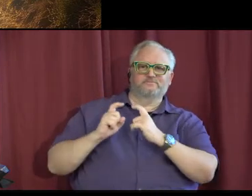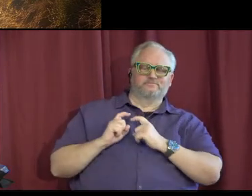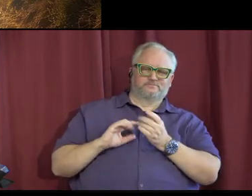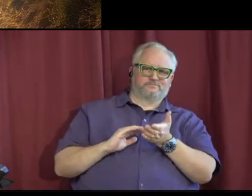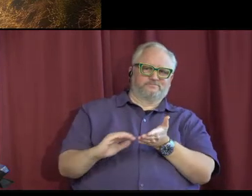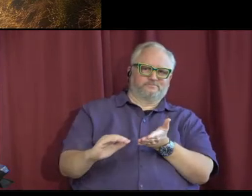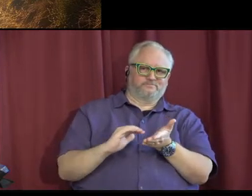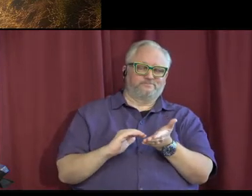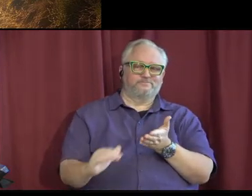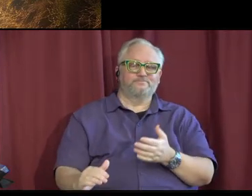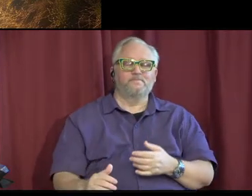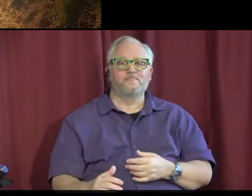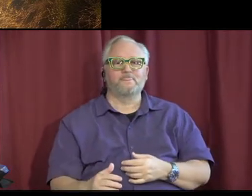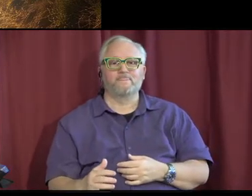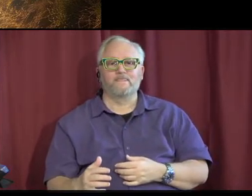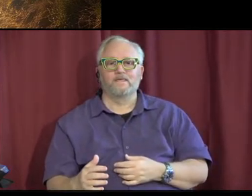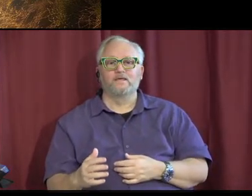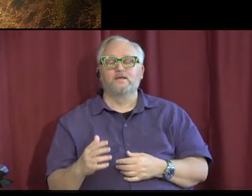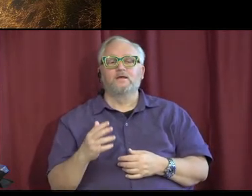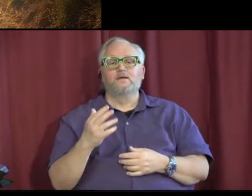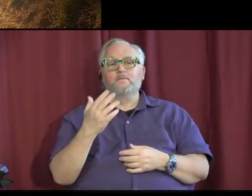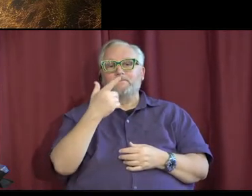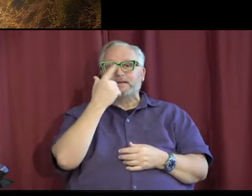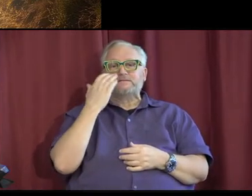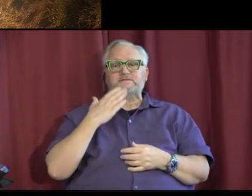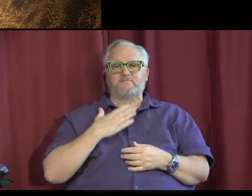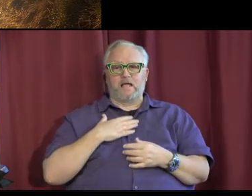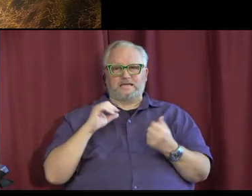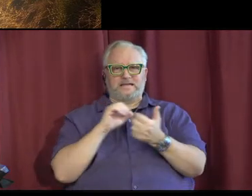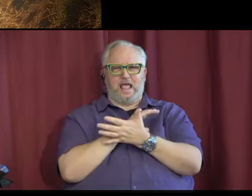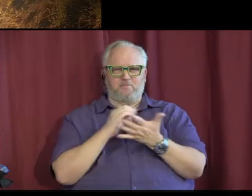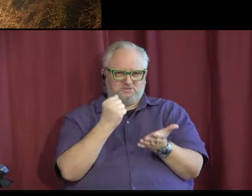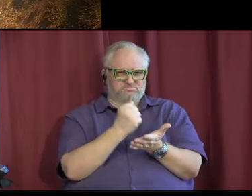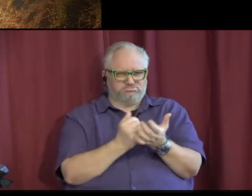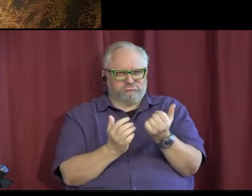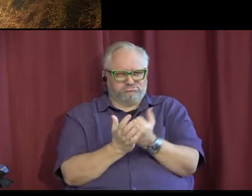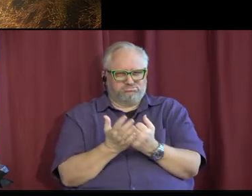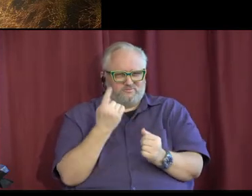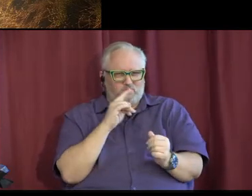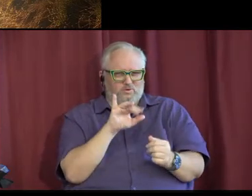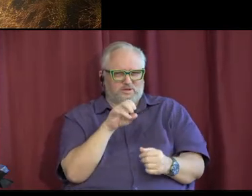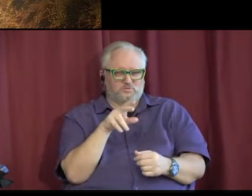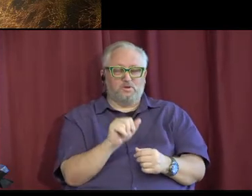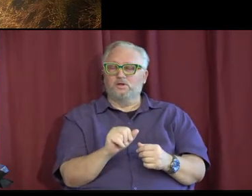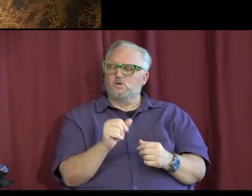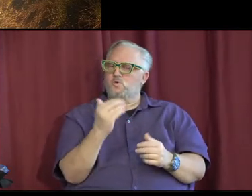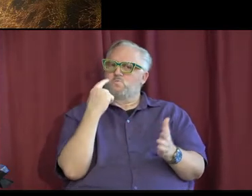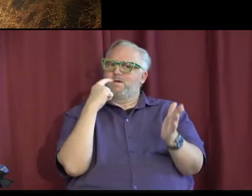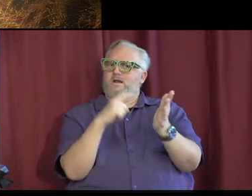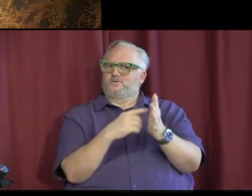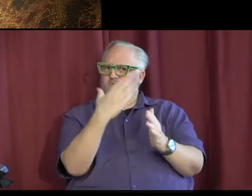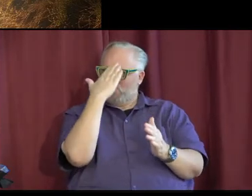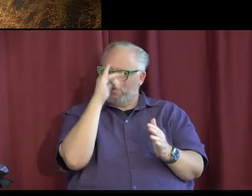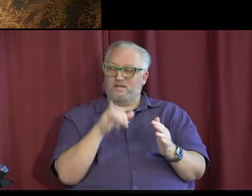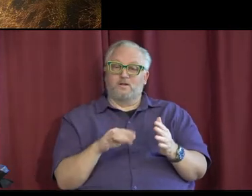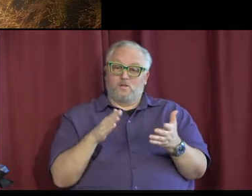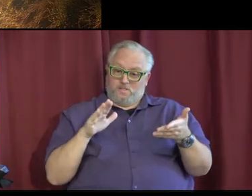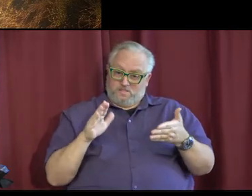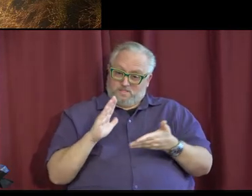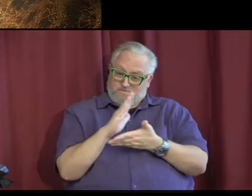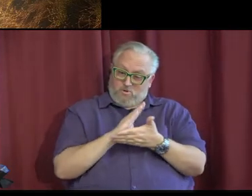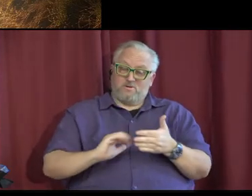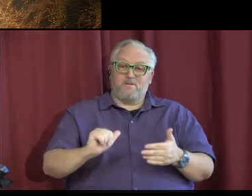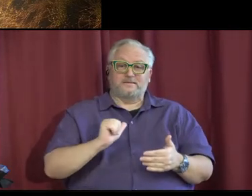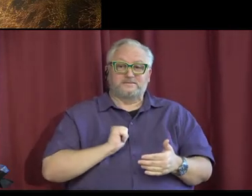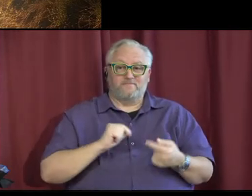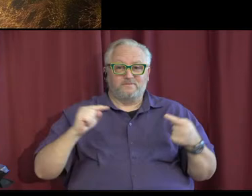To be known by my scars, to share those parts of ourselves that are wounded or painful, and